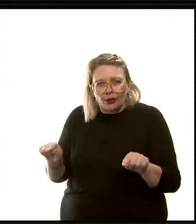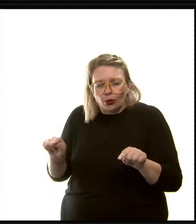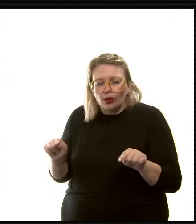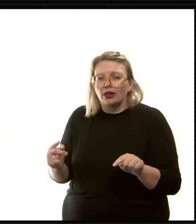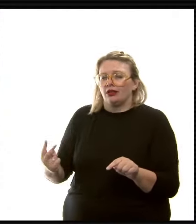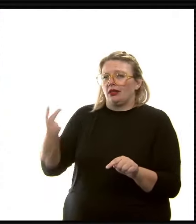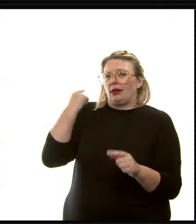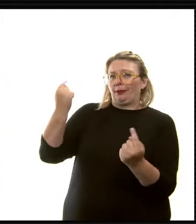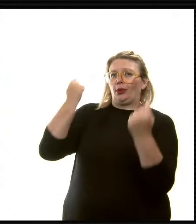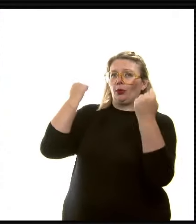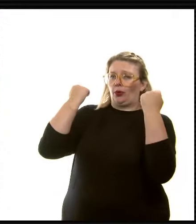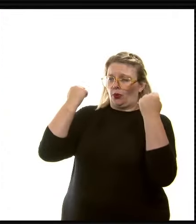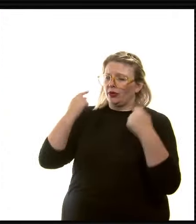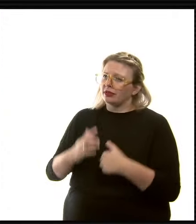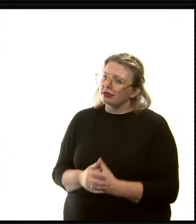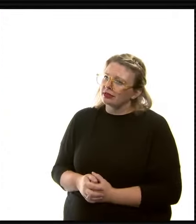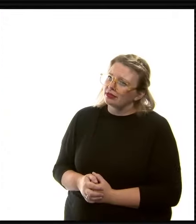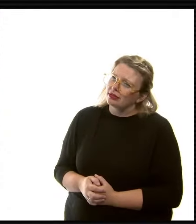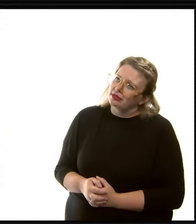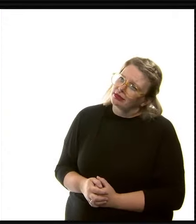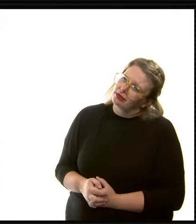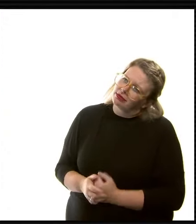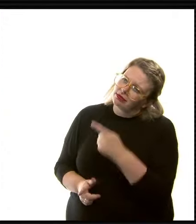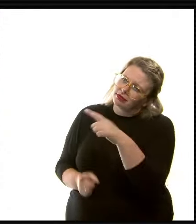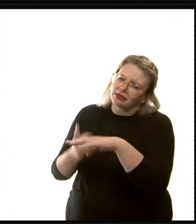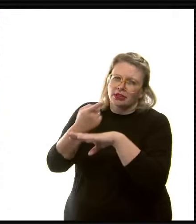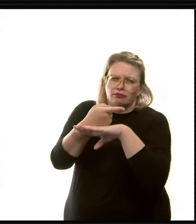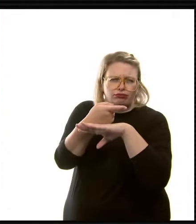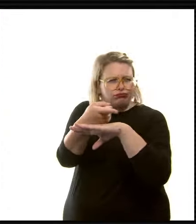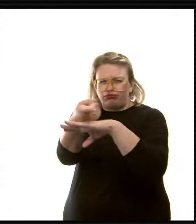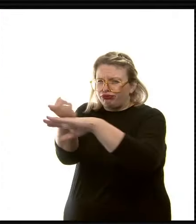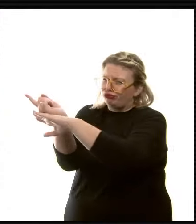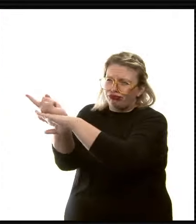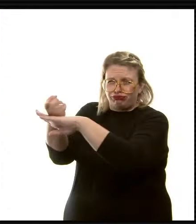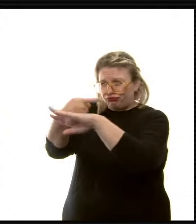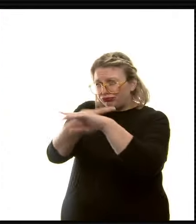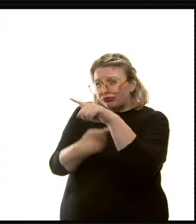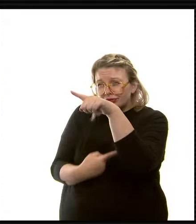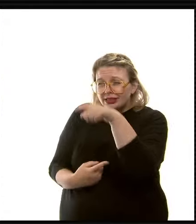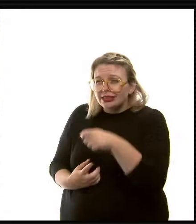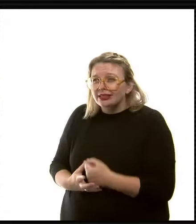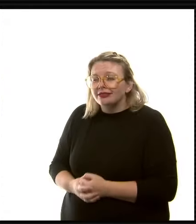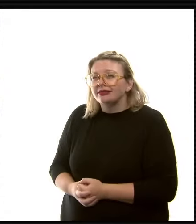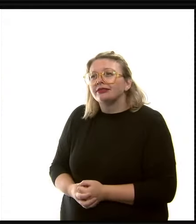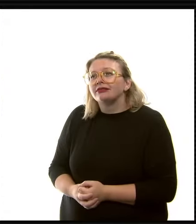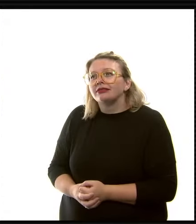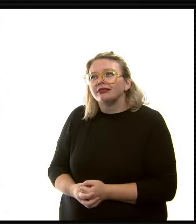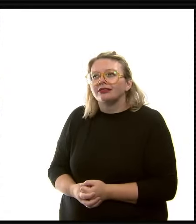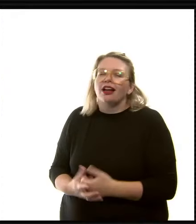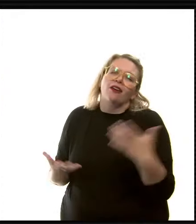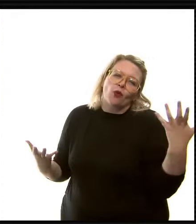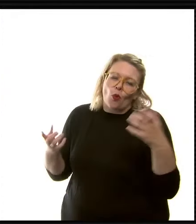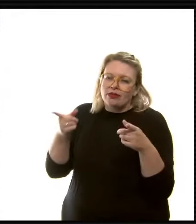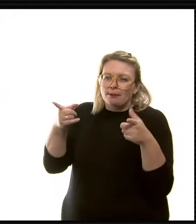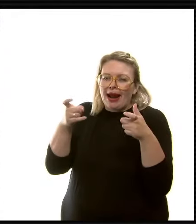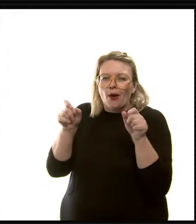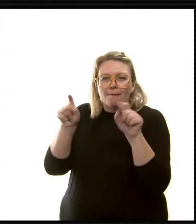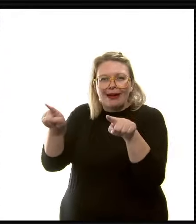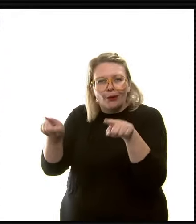back. There's a big rotating heavy artillery cannon on the top, and of course complete with shooting functions.